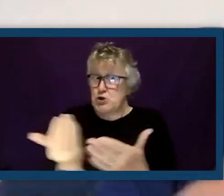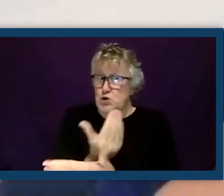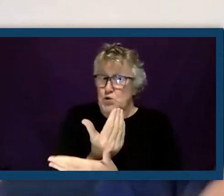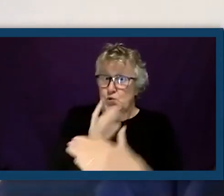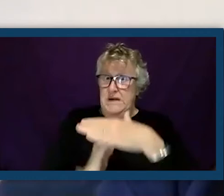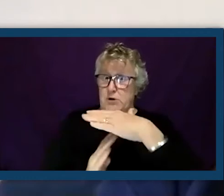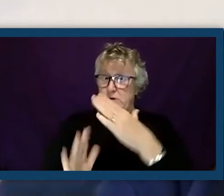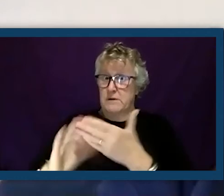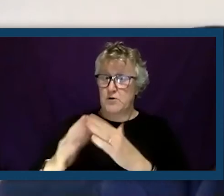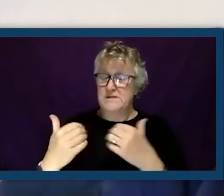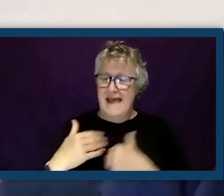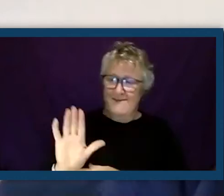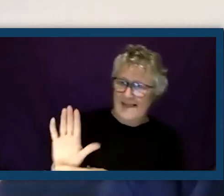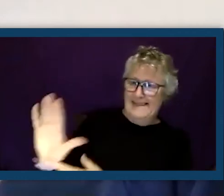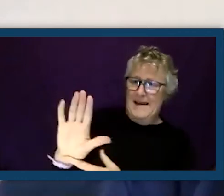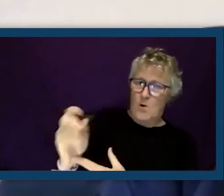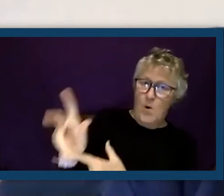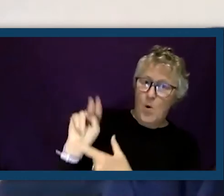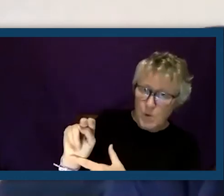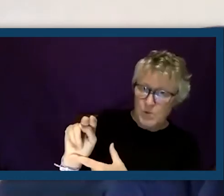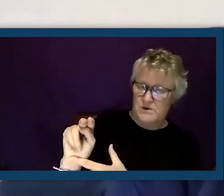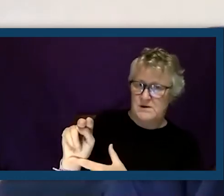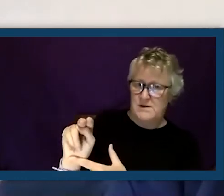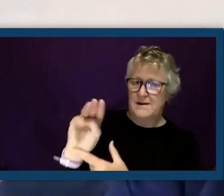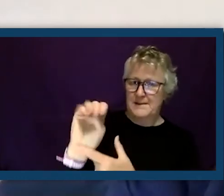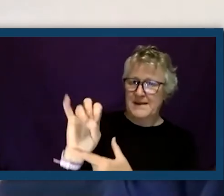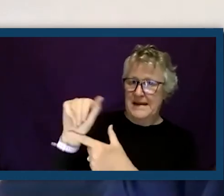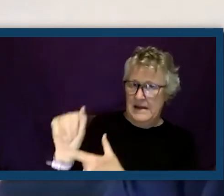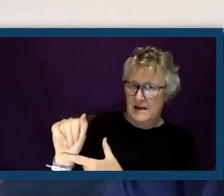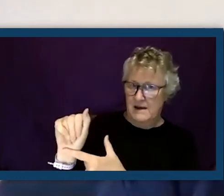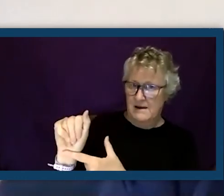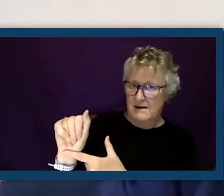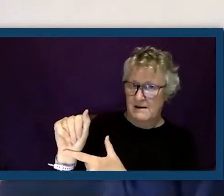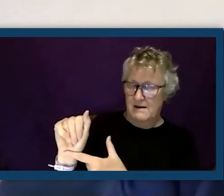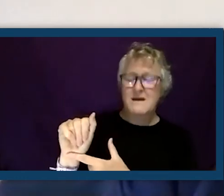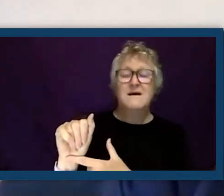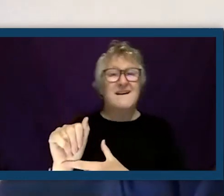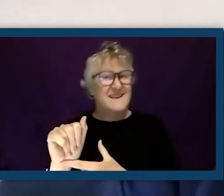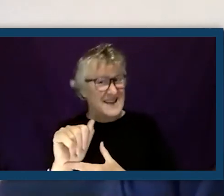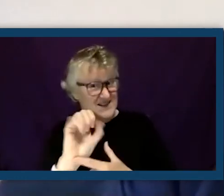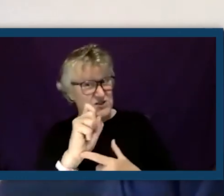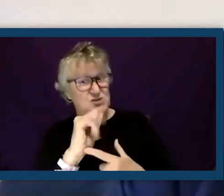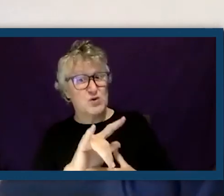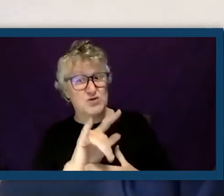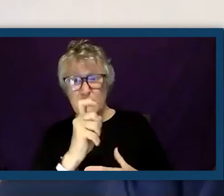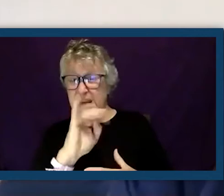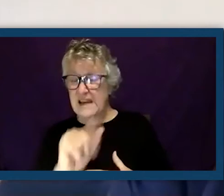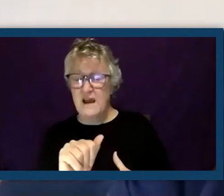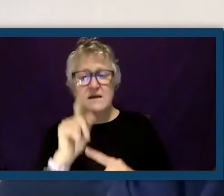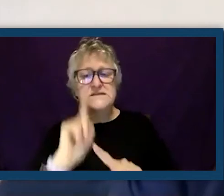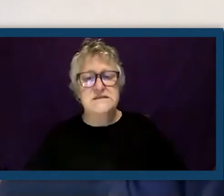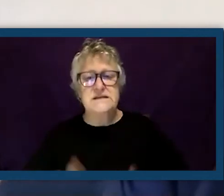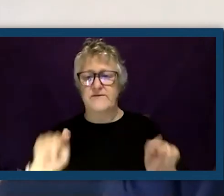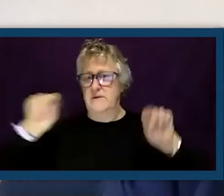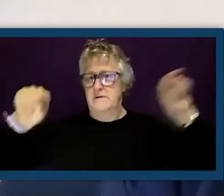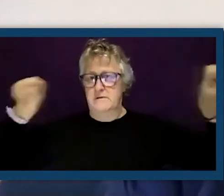media, WeChat, all of these different types of ethnic social media as well, that we need to be utilizing to